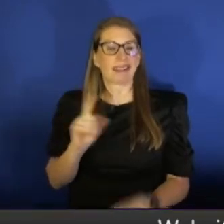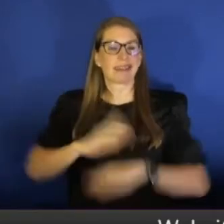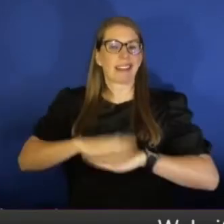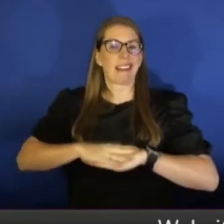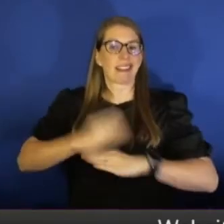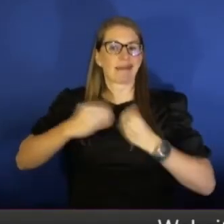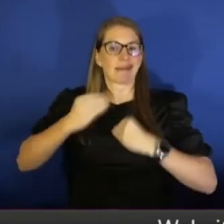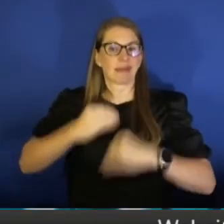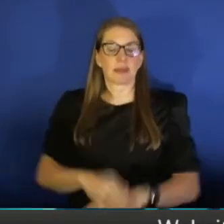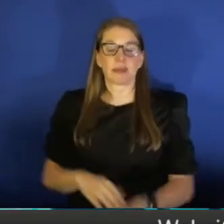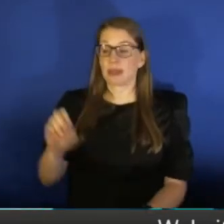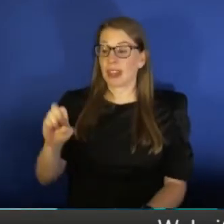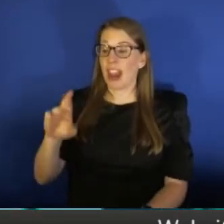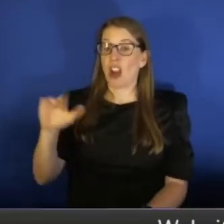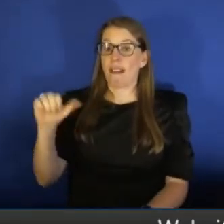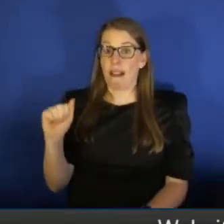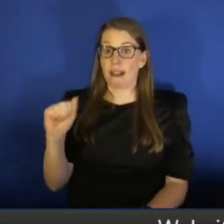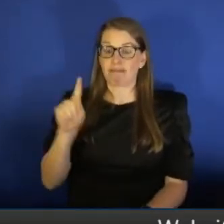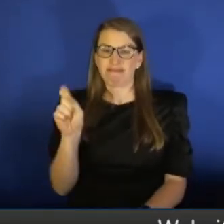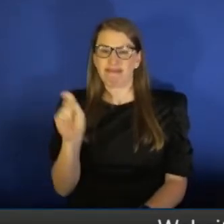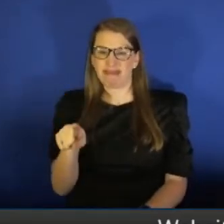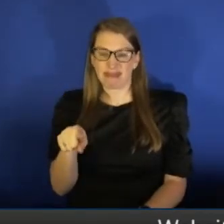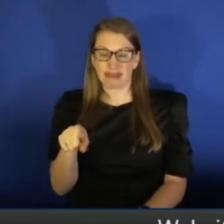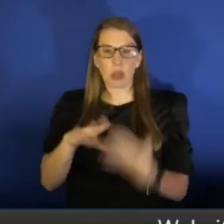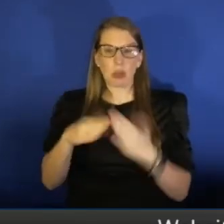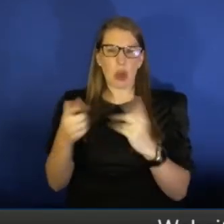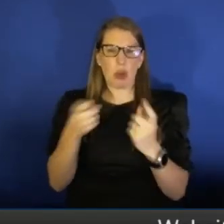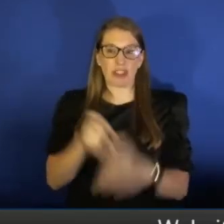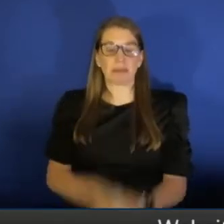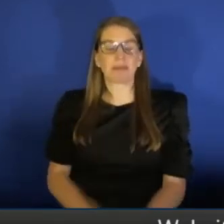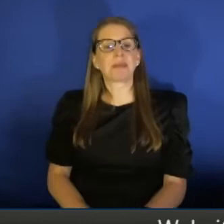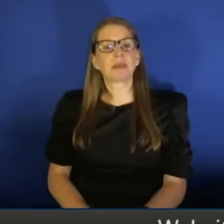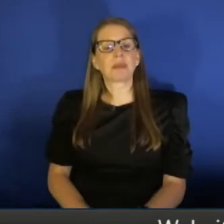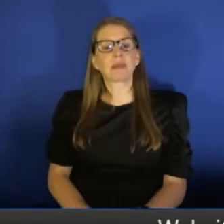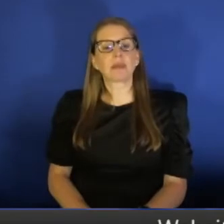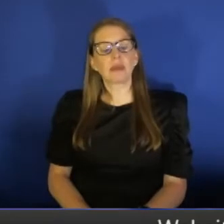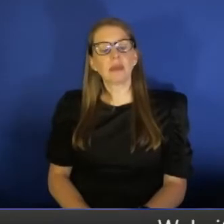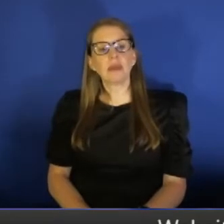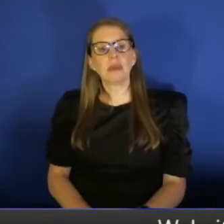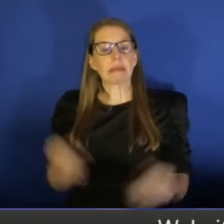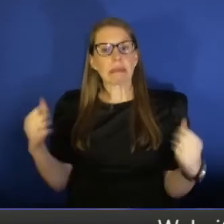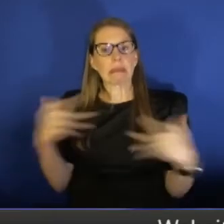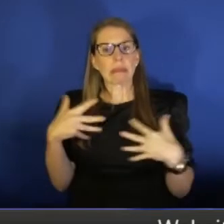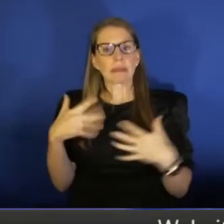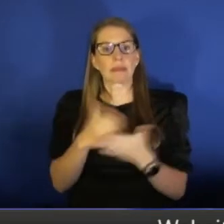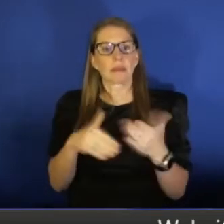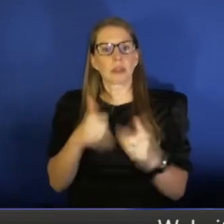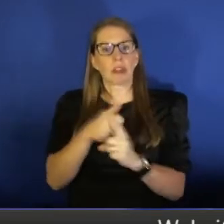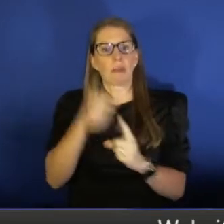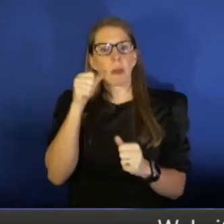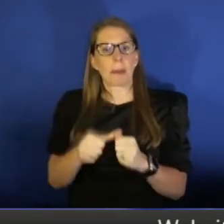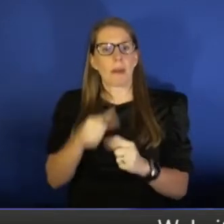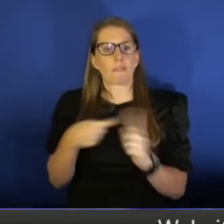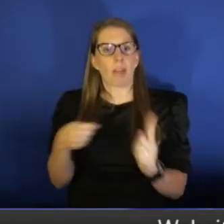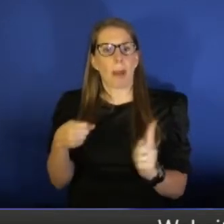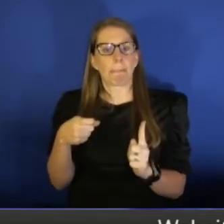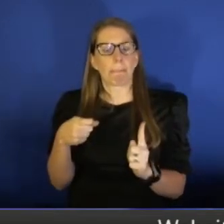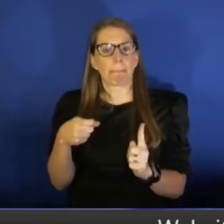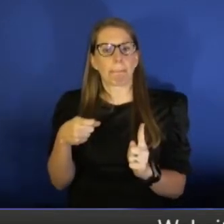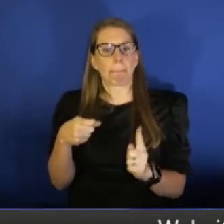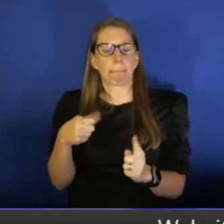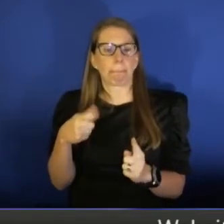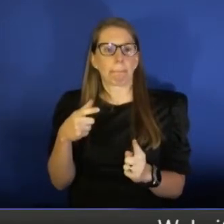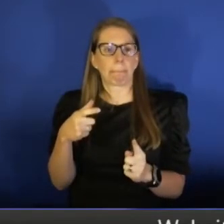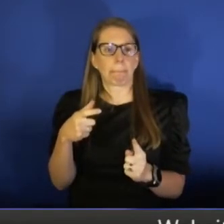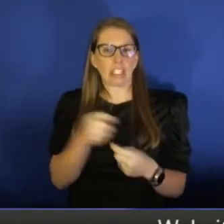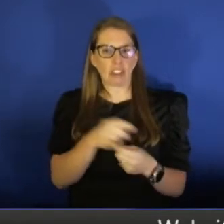just what has been the scariest part that you remember from the transplant